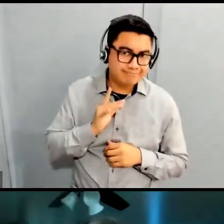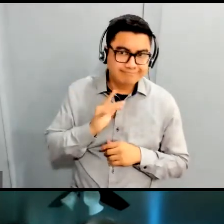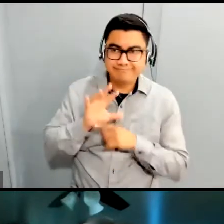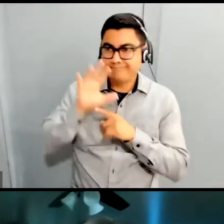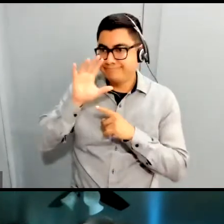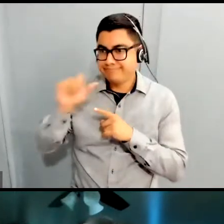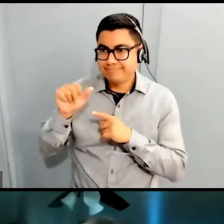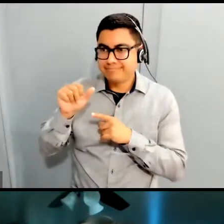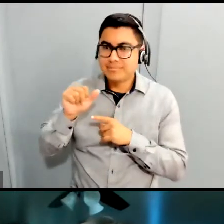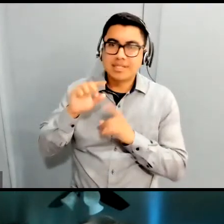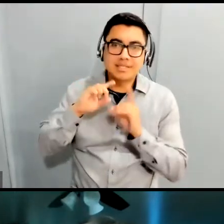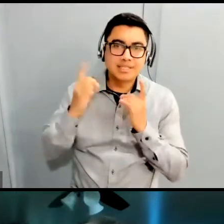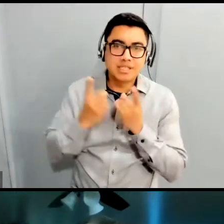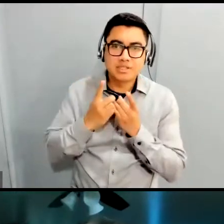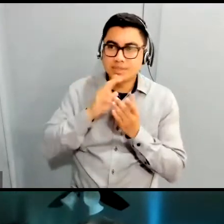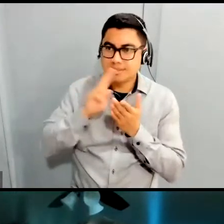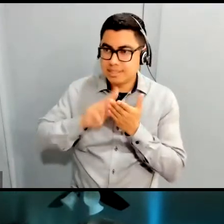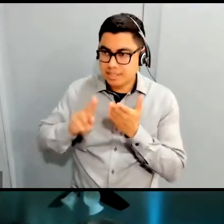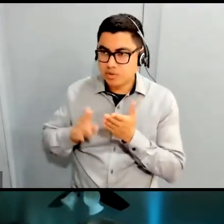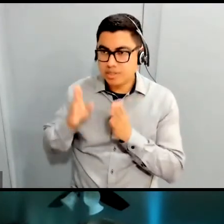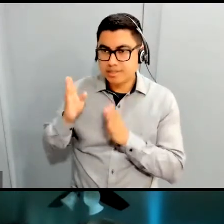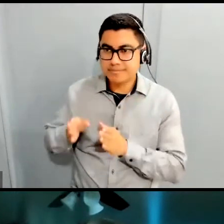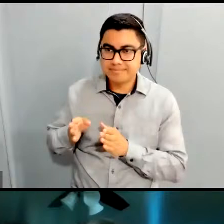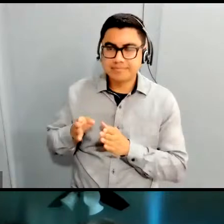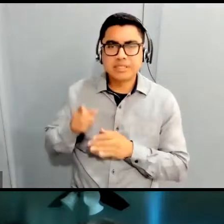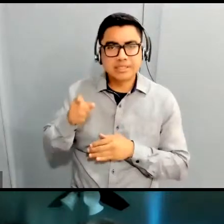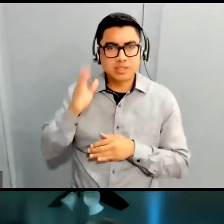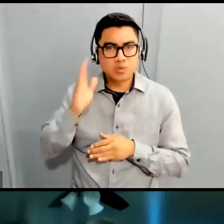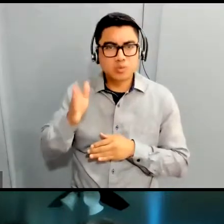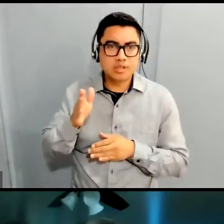district secretary, and she will be